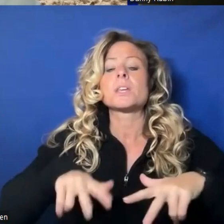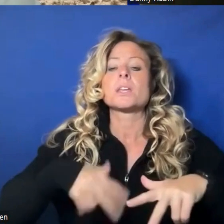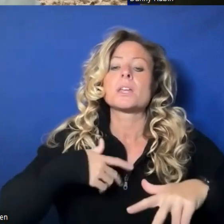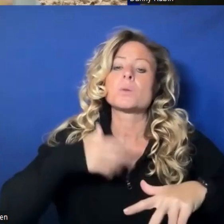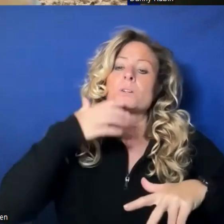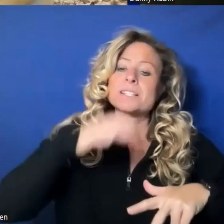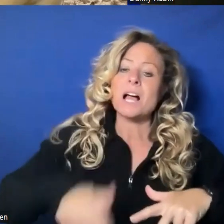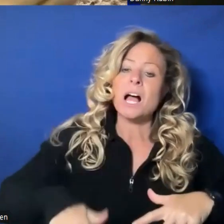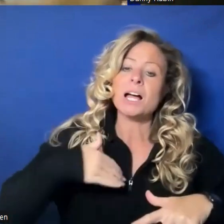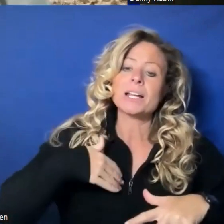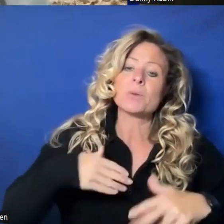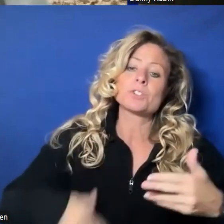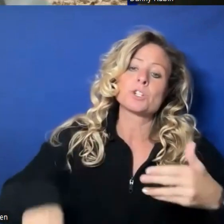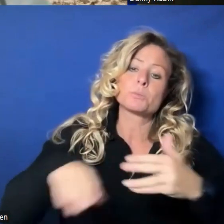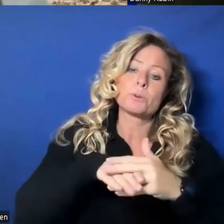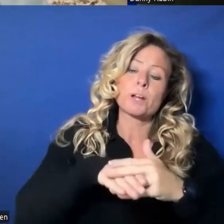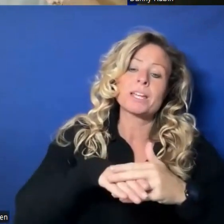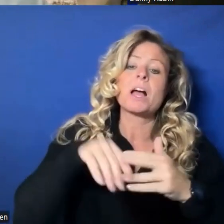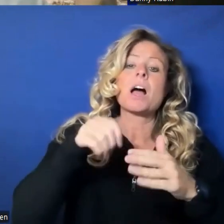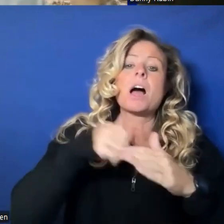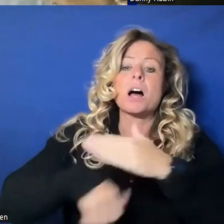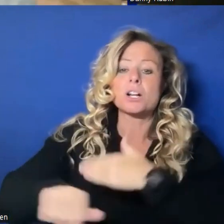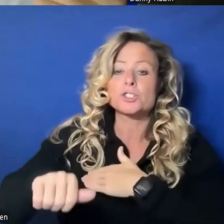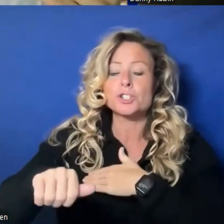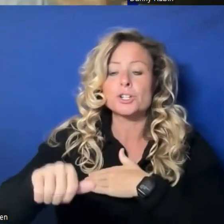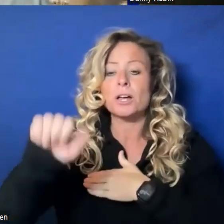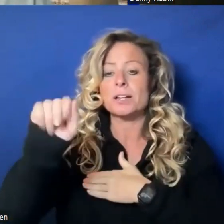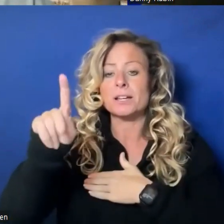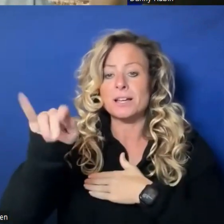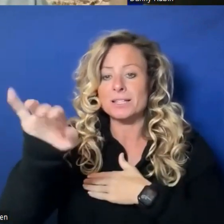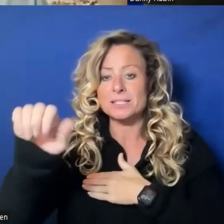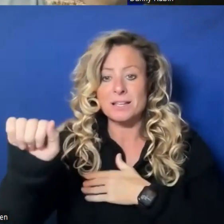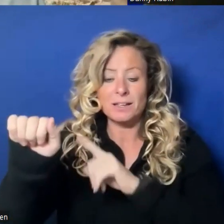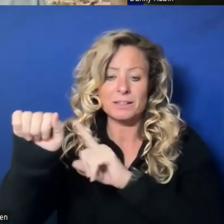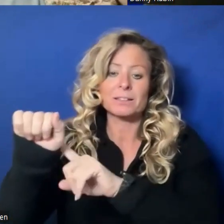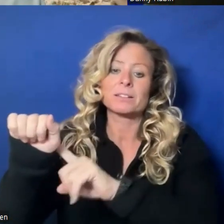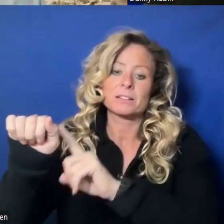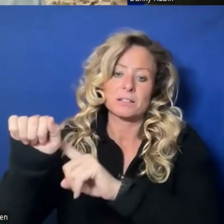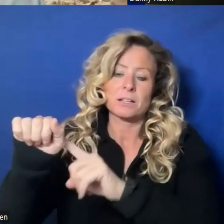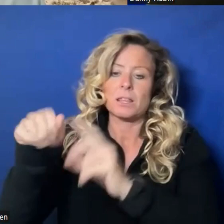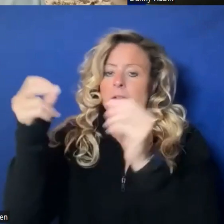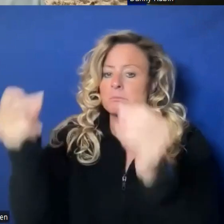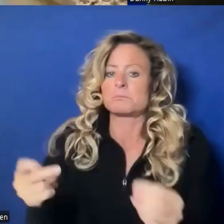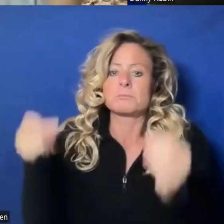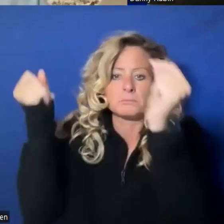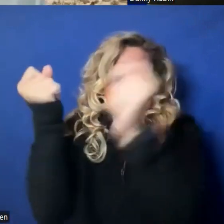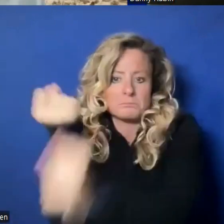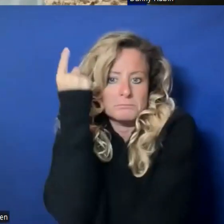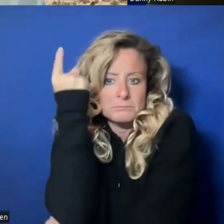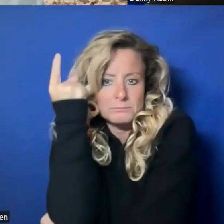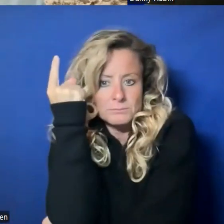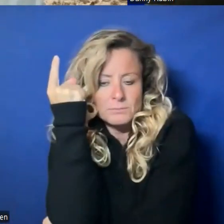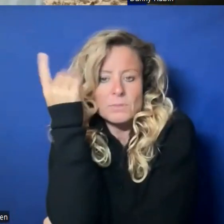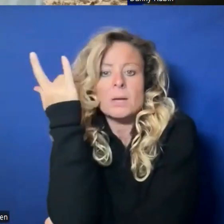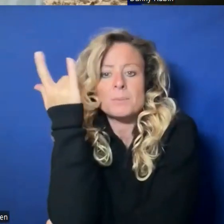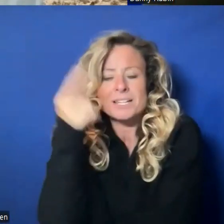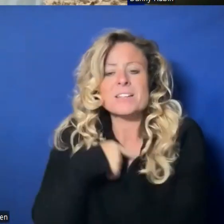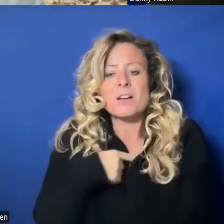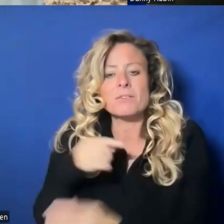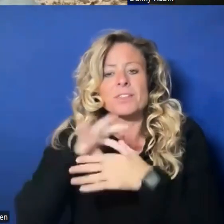a break under an acacia, then you immediately you understand it because of the context,